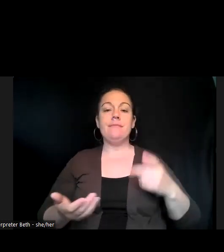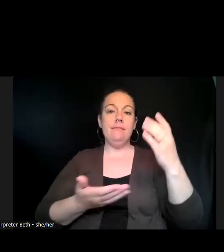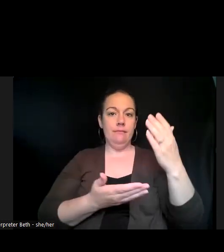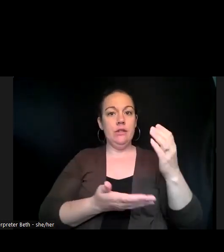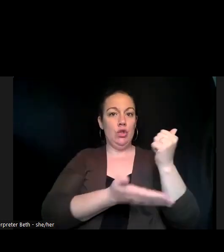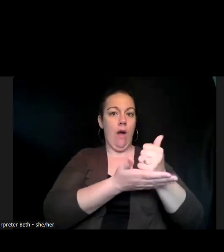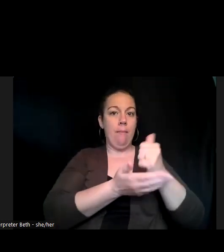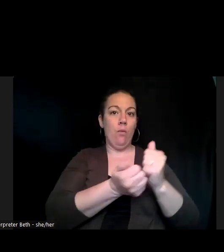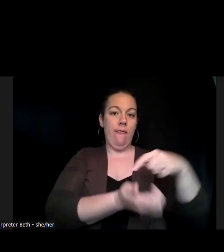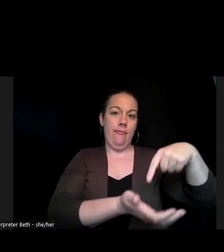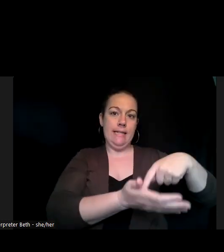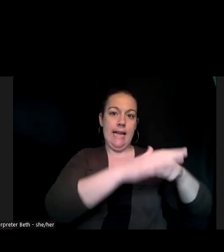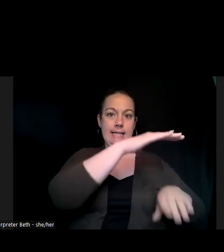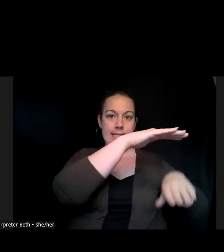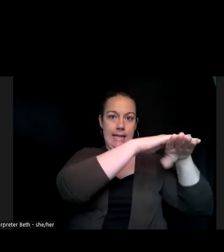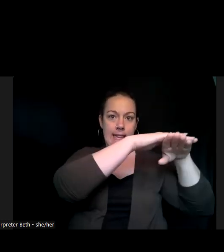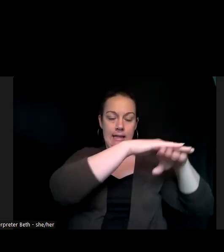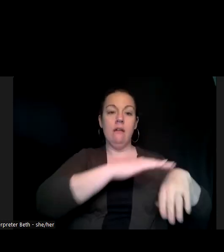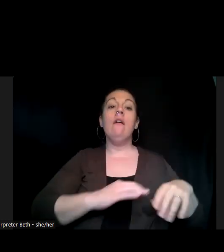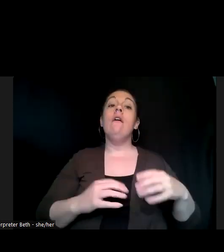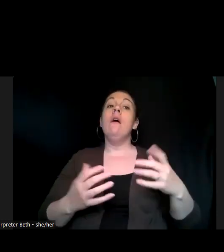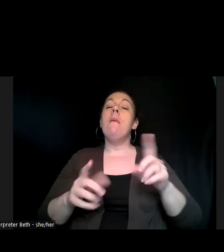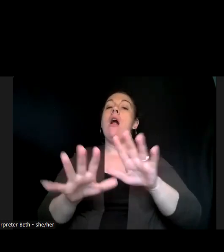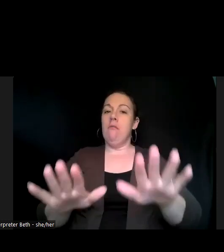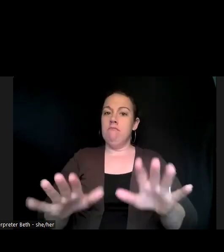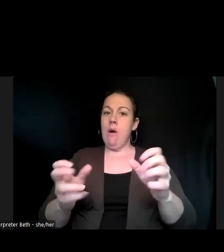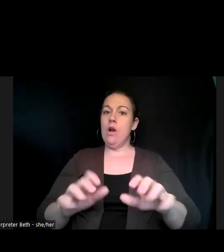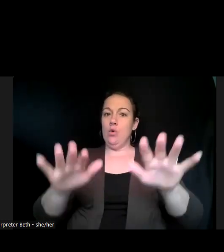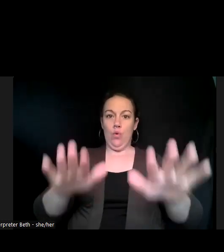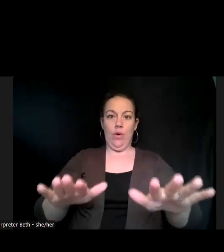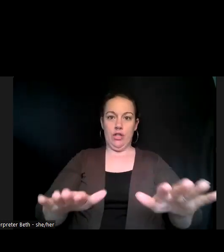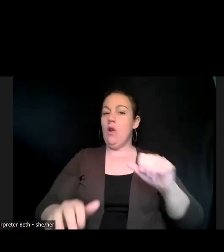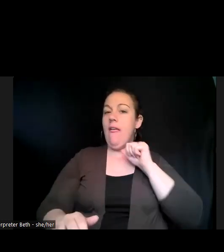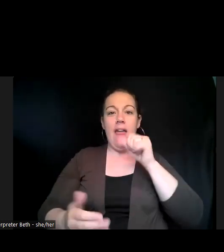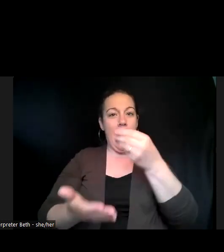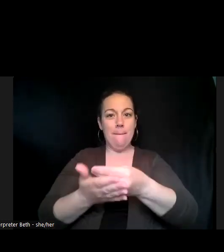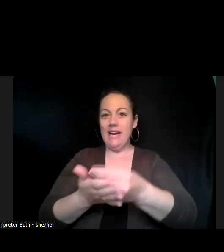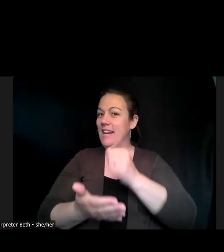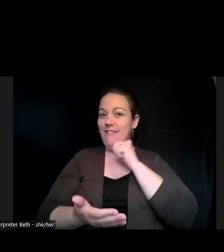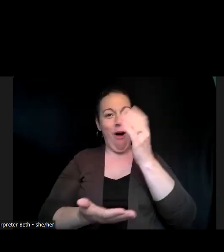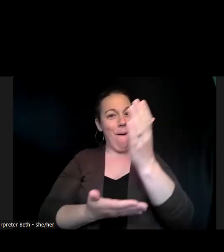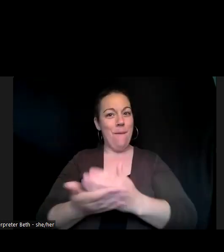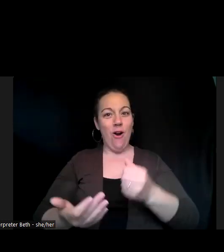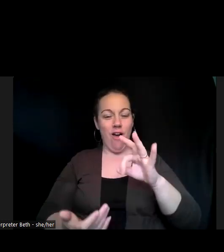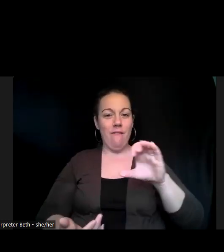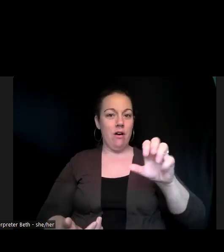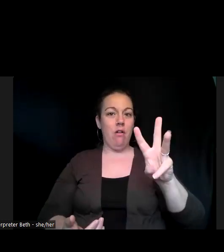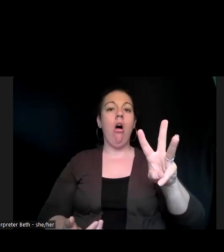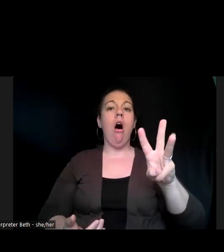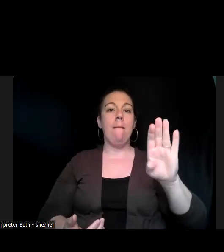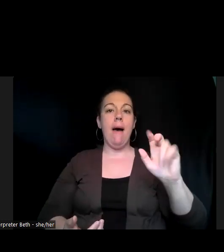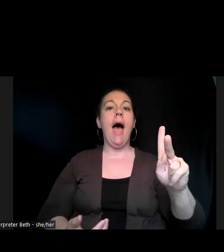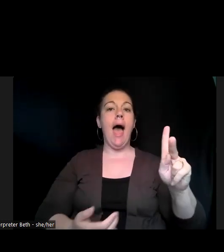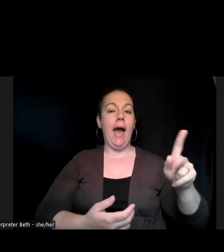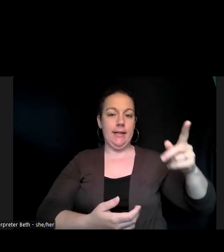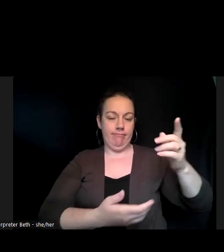Association, to reassure folks that that money is not going to be pulled back. All ESSER funds are technically obligated